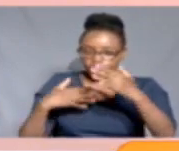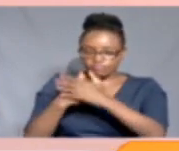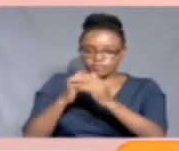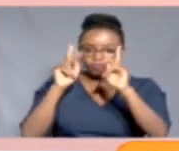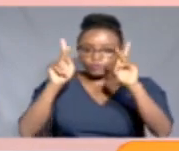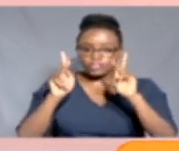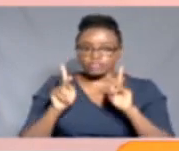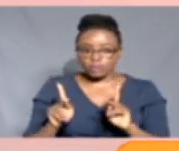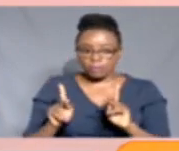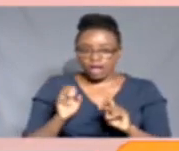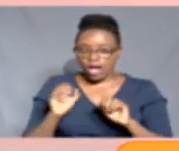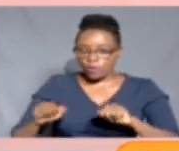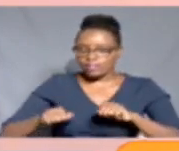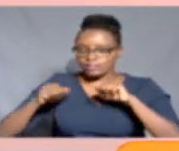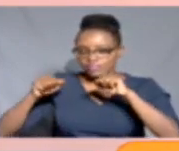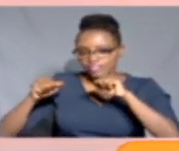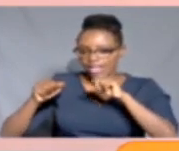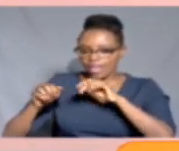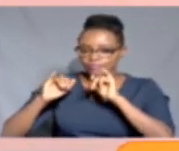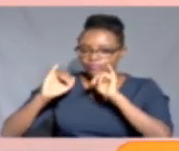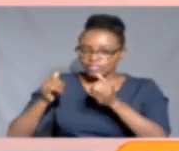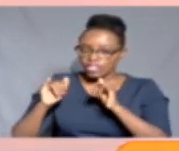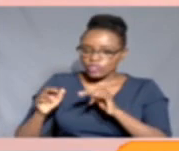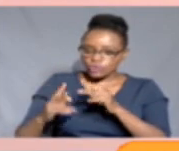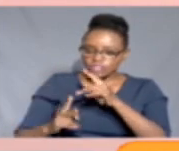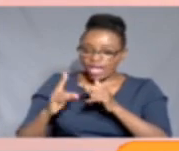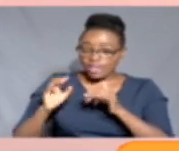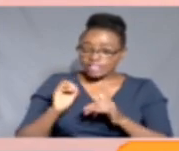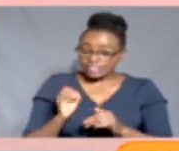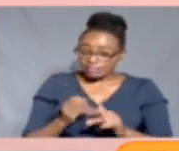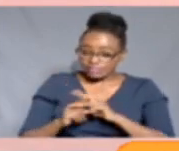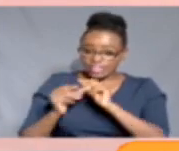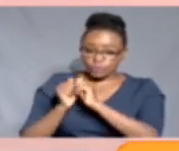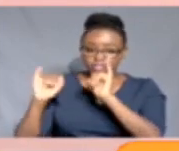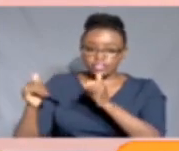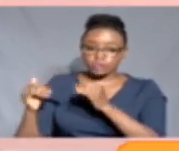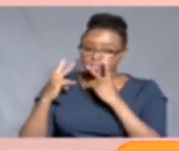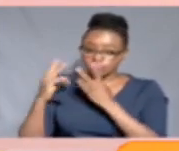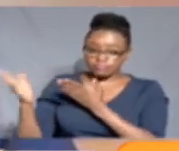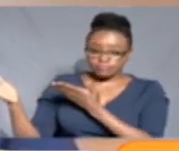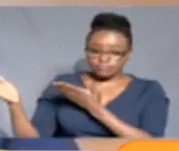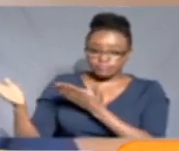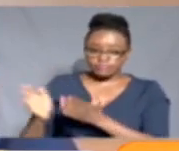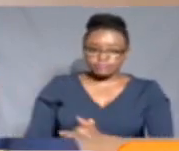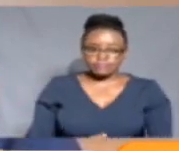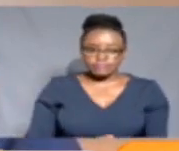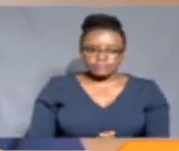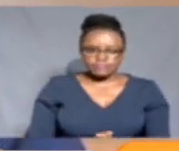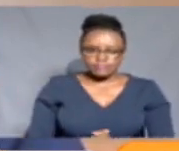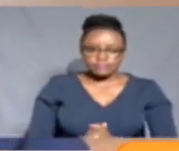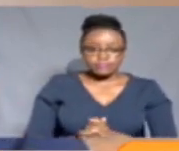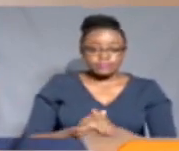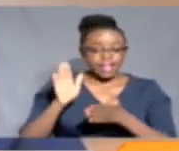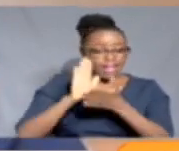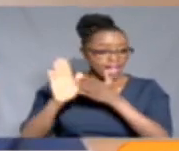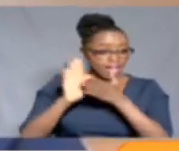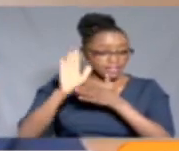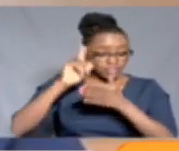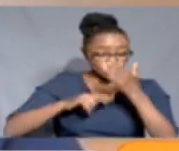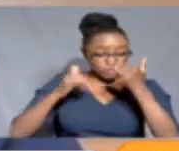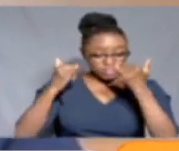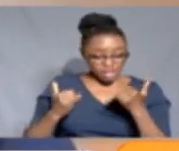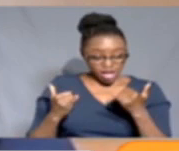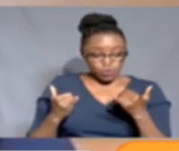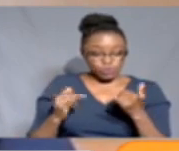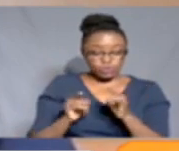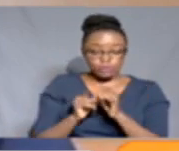Kisumu. Our senior news editor, Noah Otieno, starts off our broadcast. What is urgent right now is to